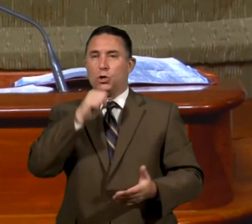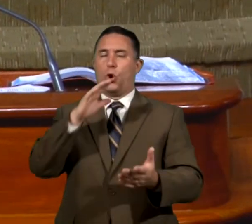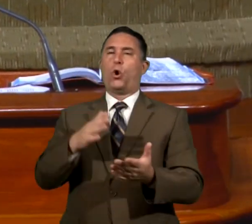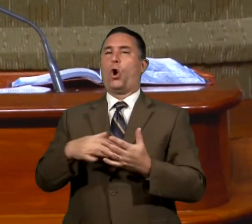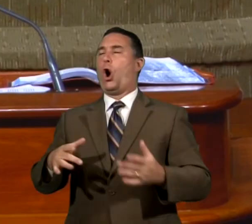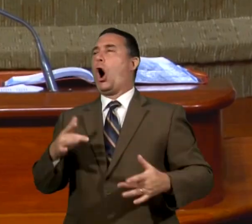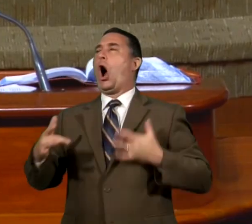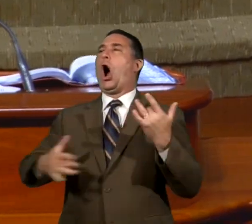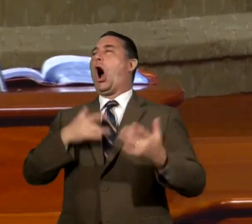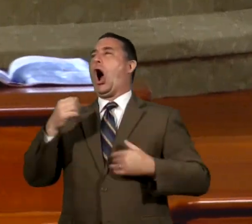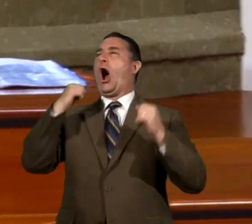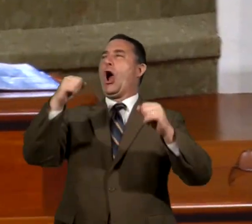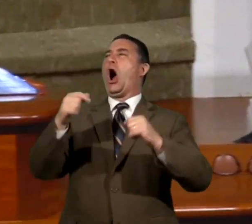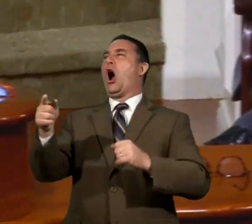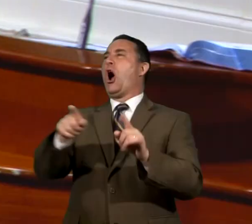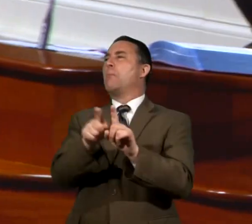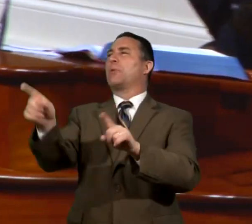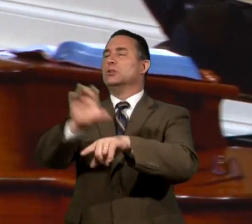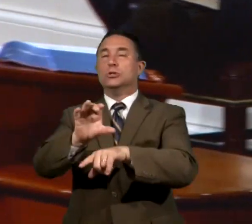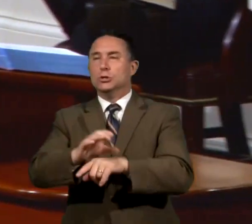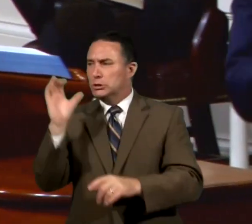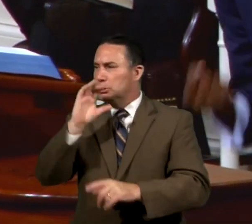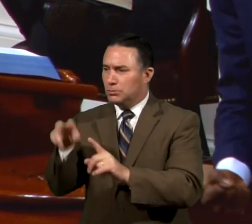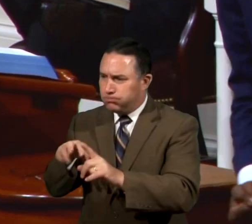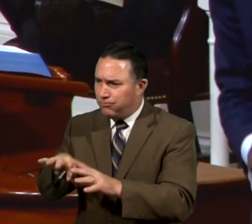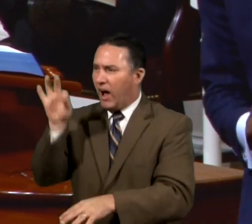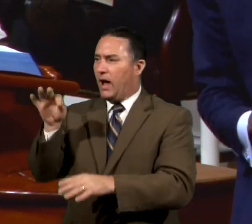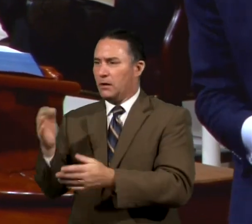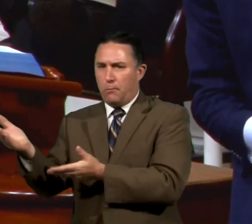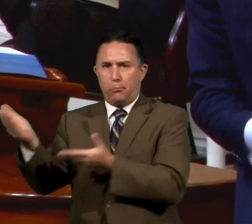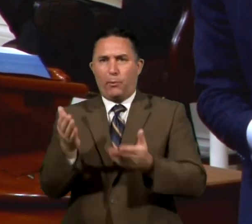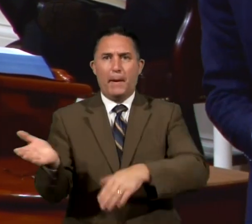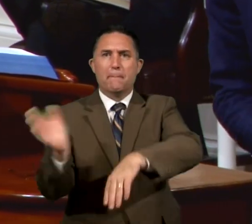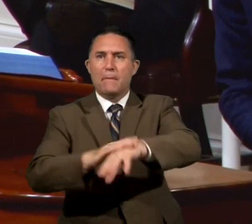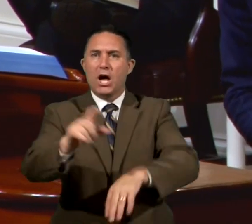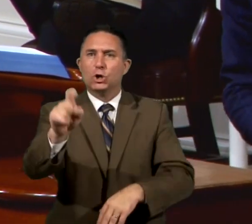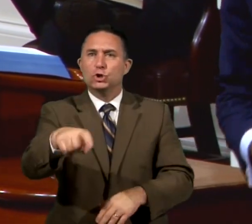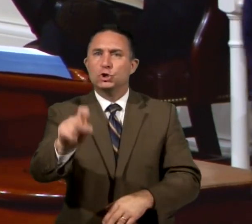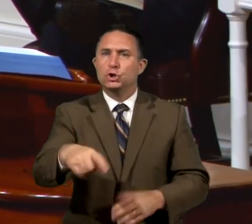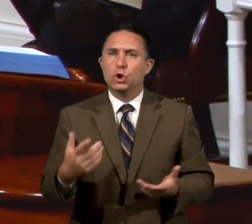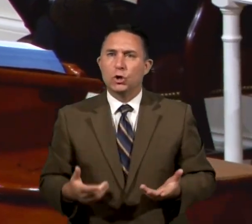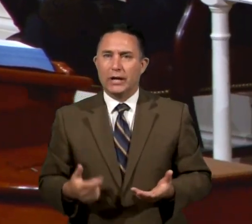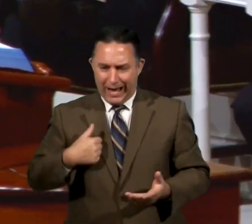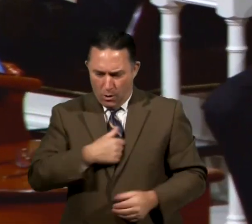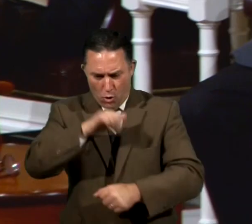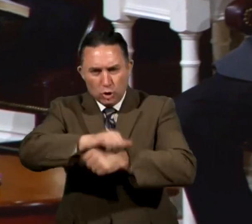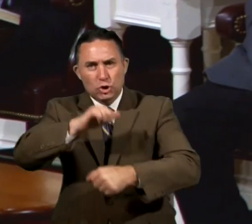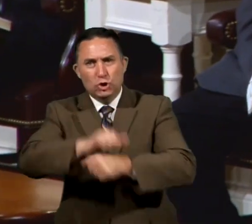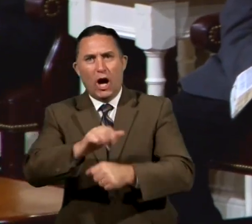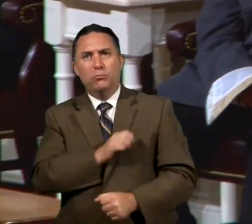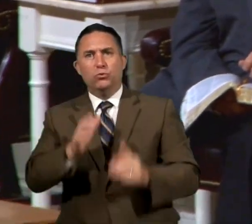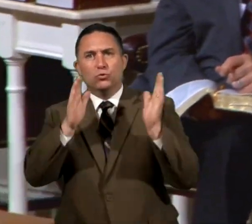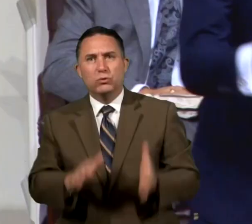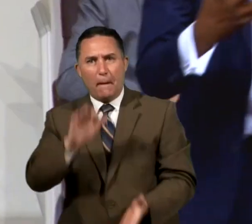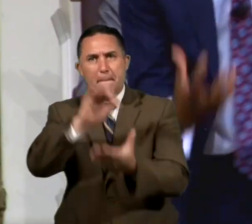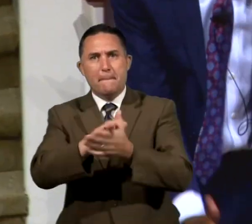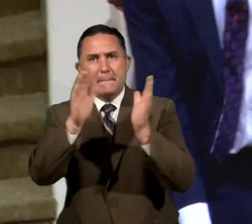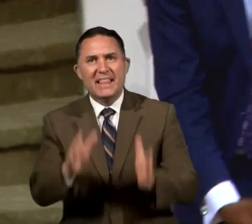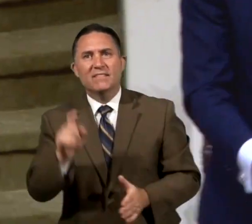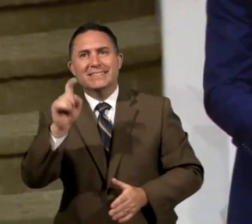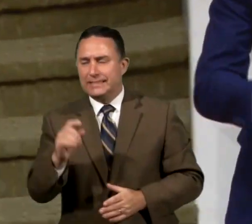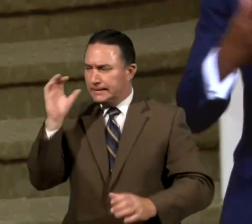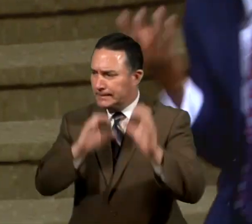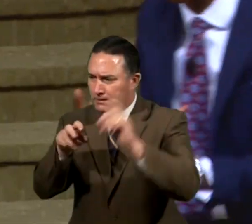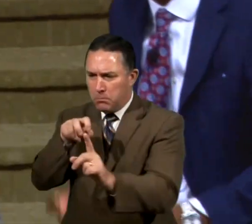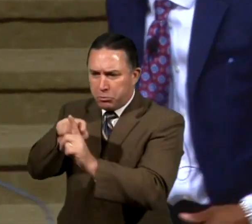when people fall out of church. We should be trying to seek and find them and bring them back. That's our job as Christian believers. We need to